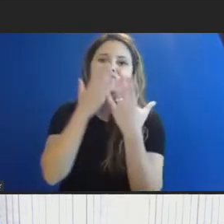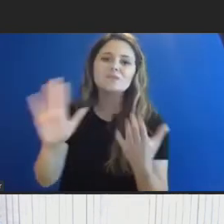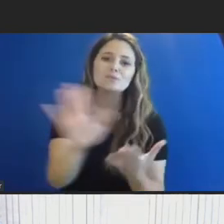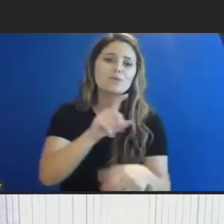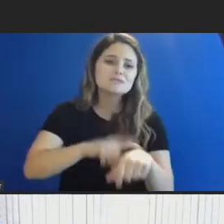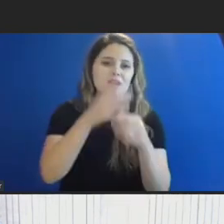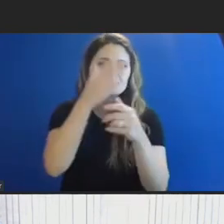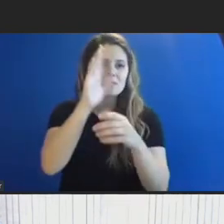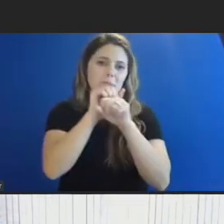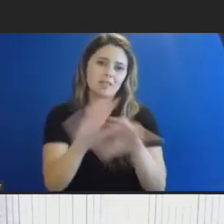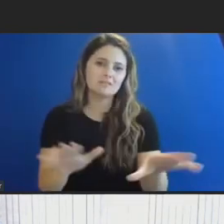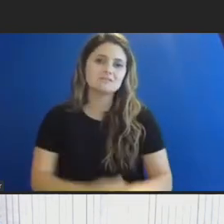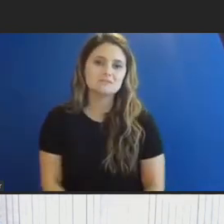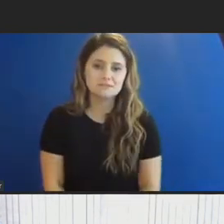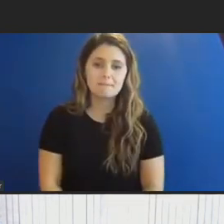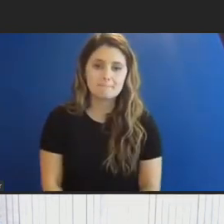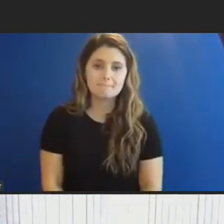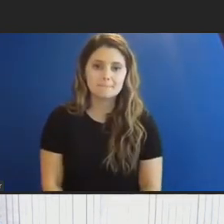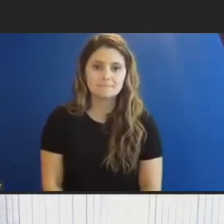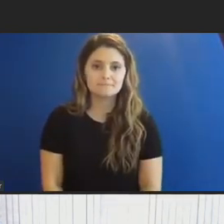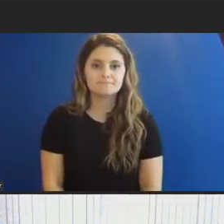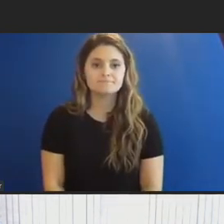God bless you. Thanks, Olga.